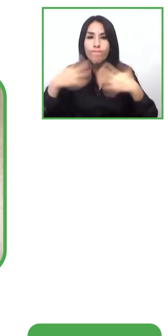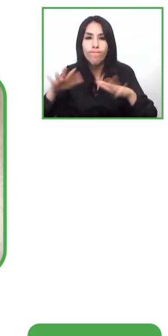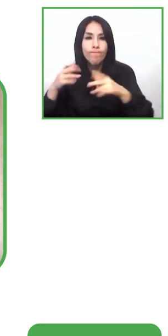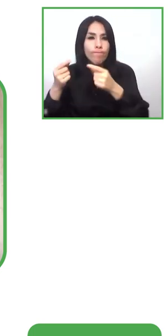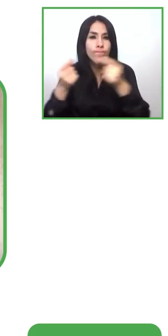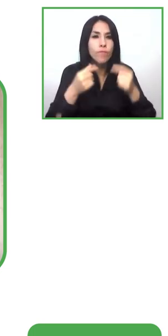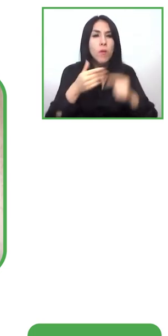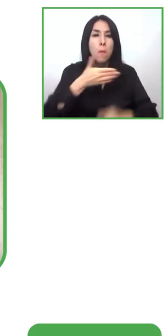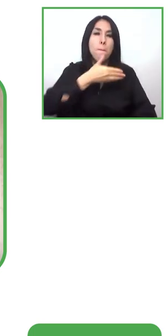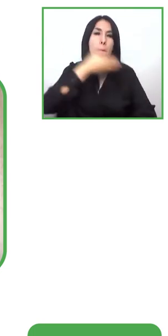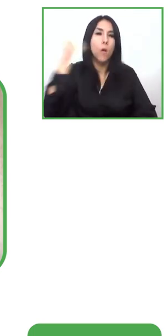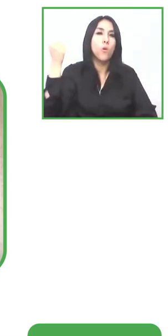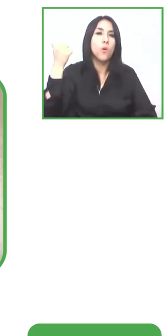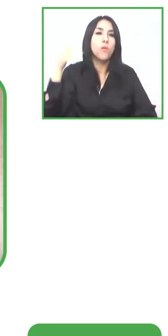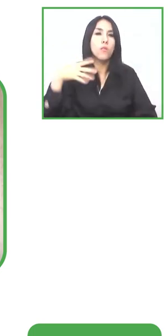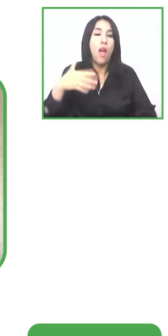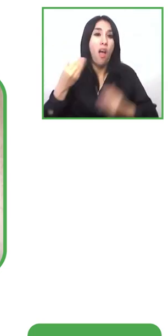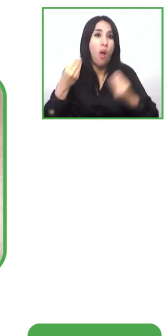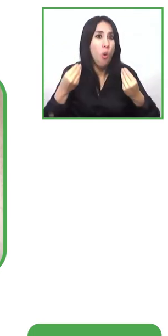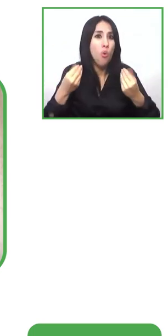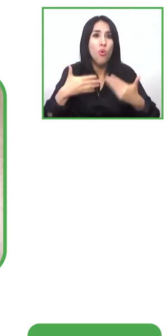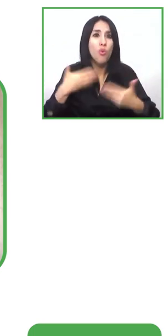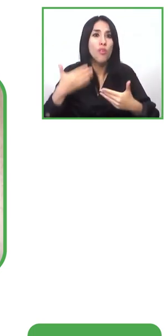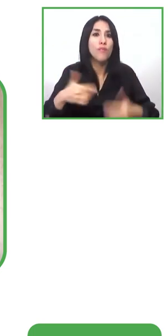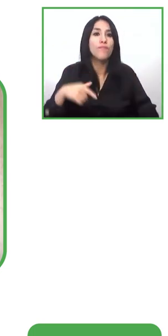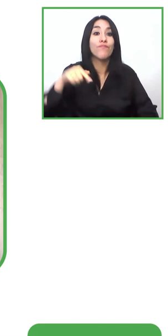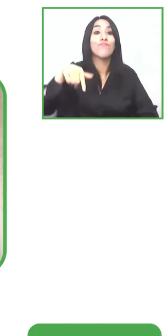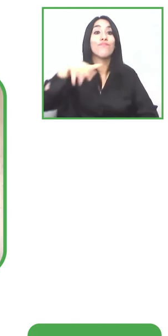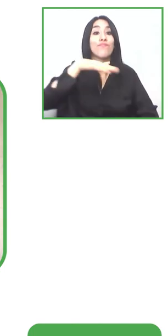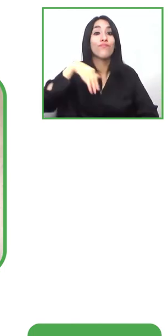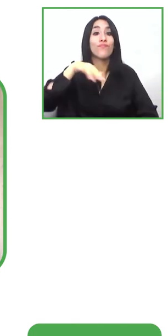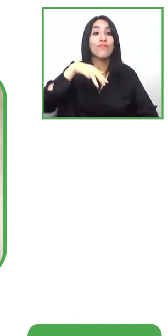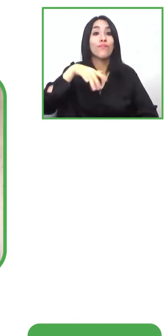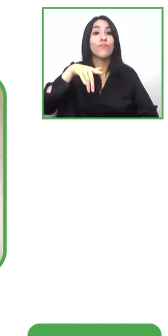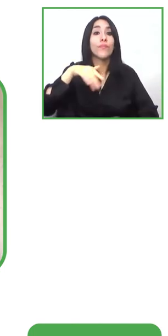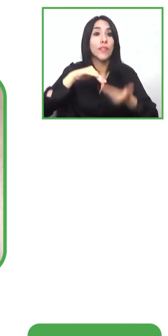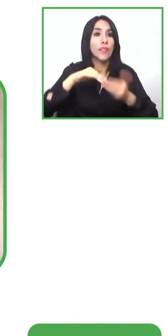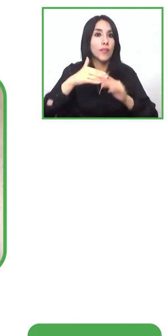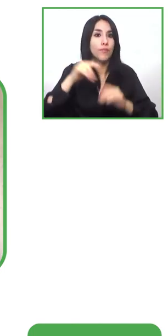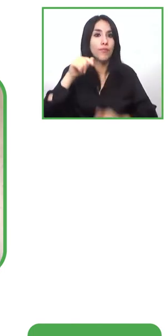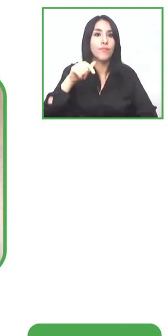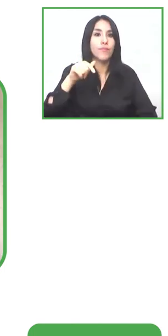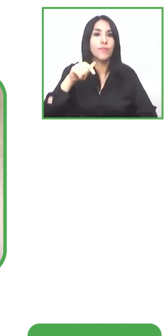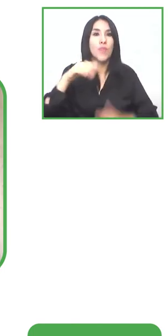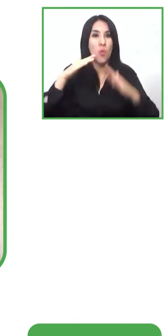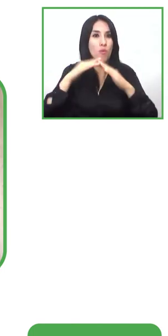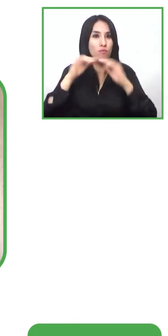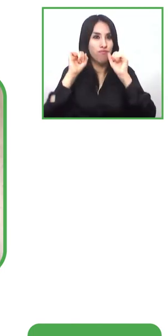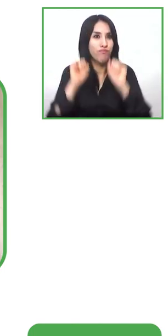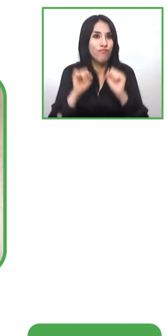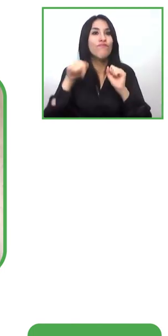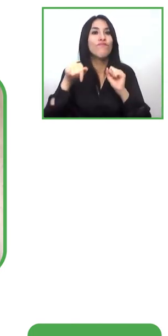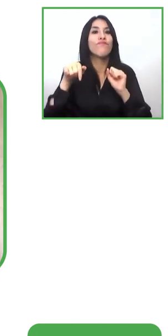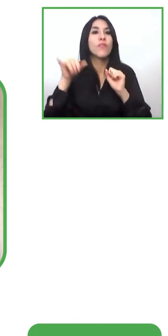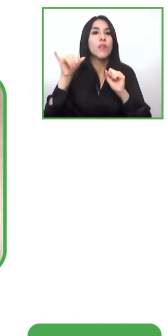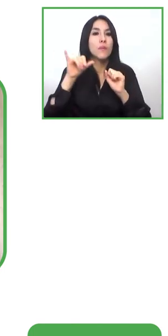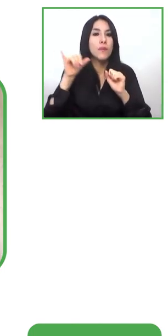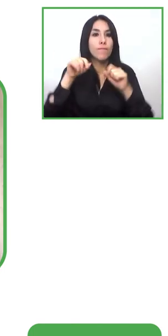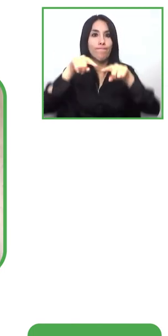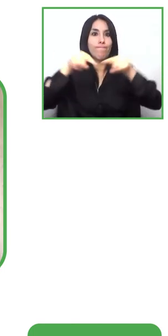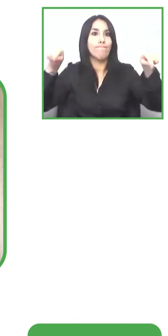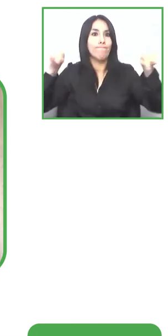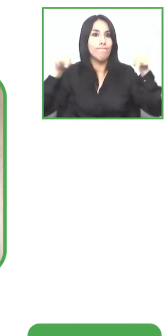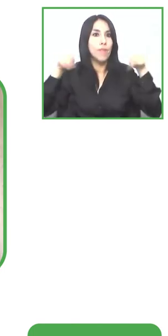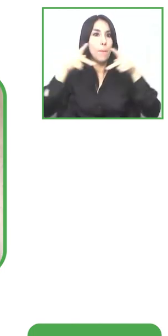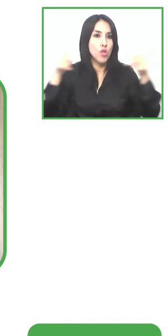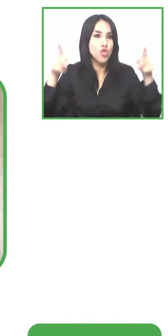team to go and maintain isolation working on our farm. And so we were able to put a lot of time into our farm that we normally wouldn't be able to put